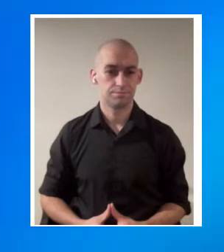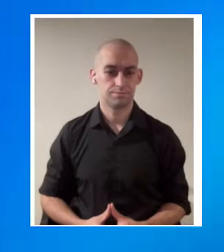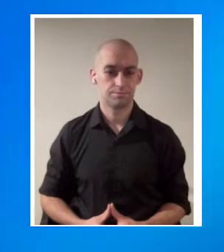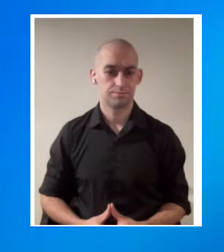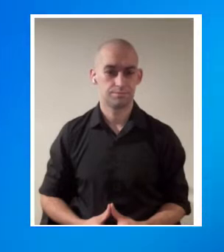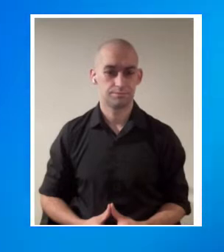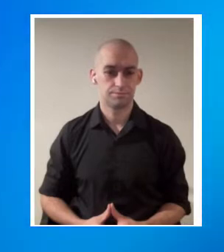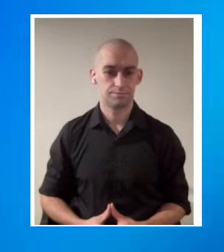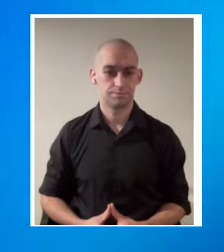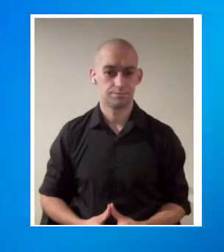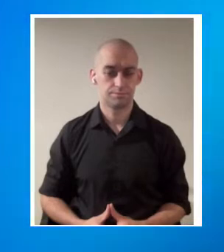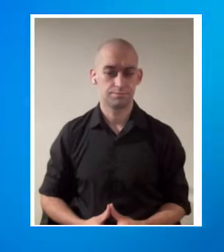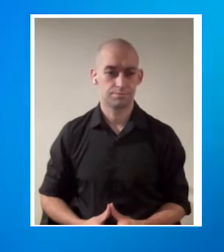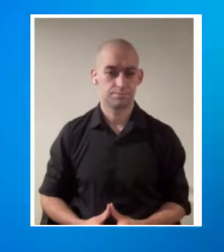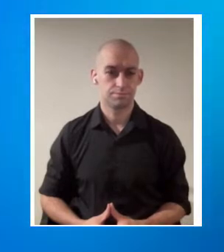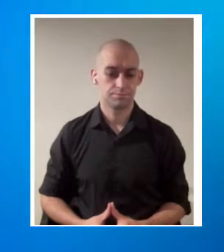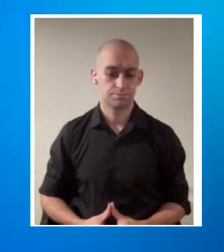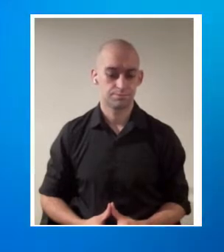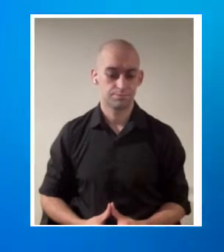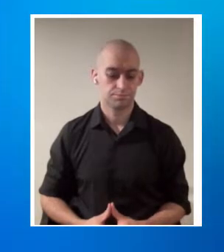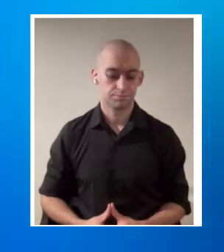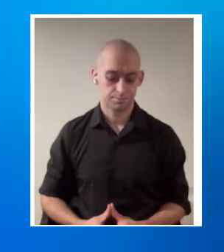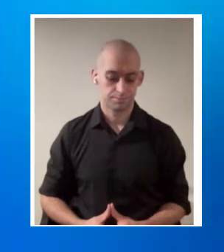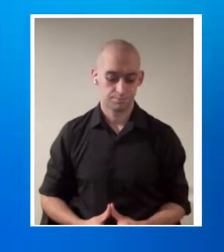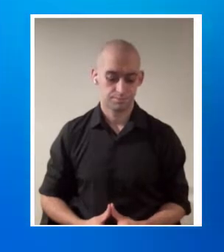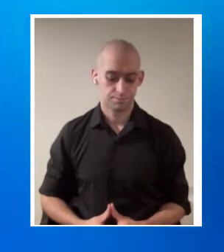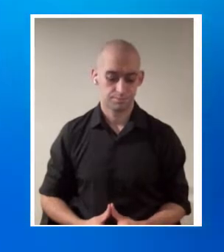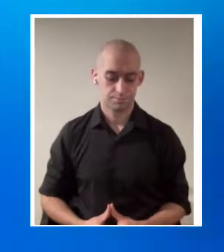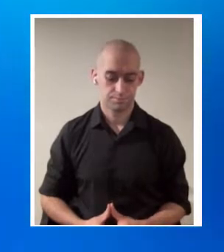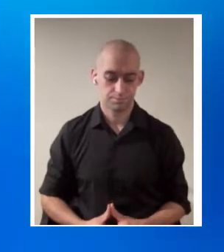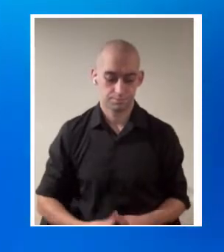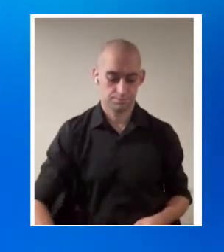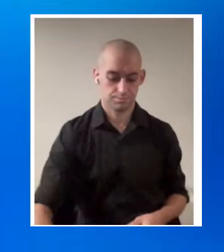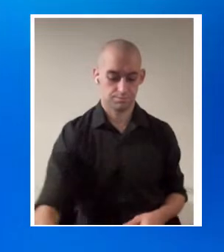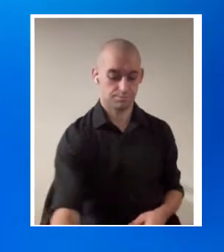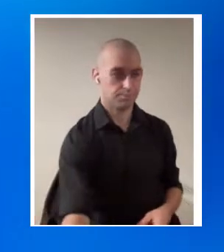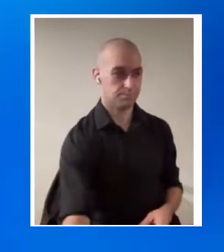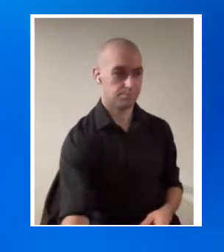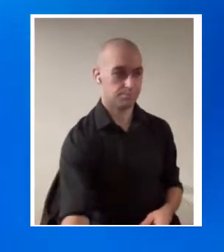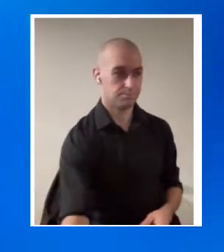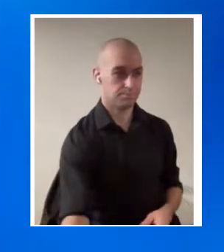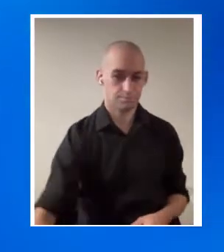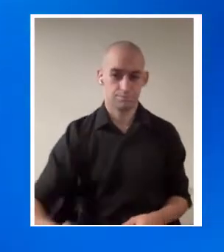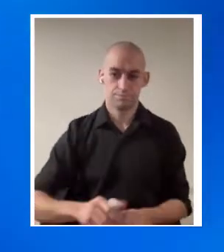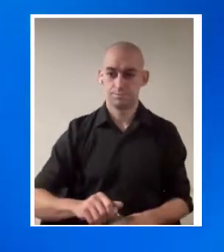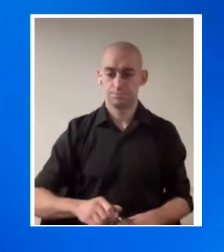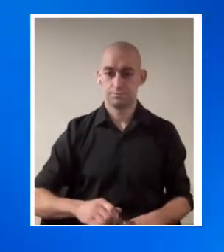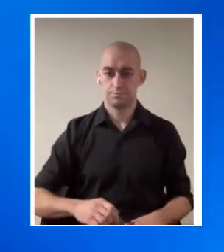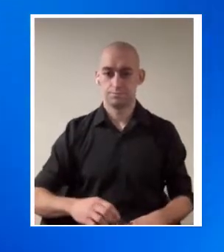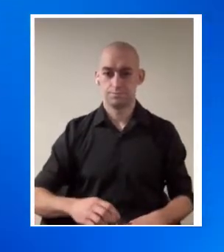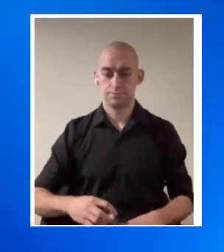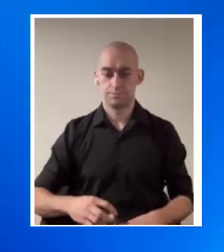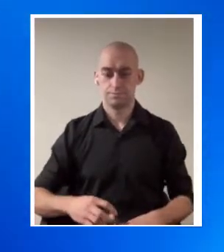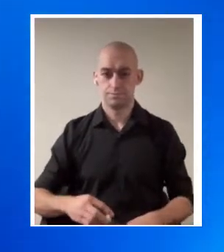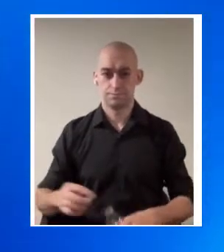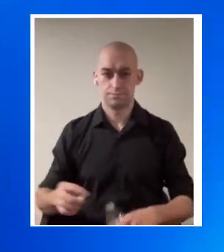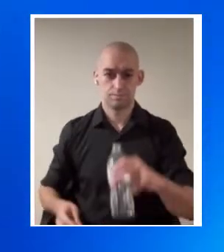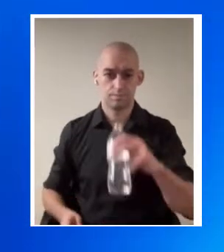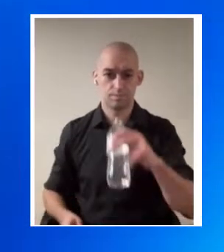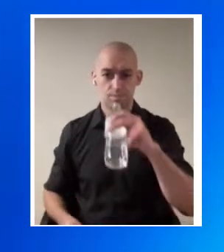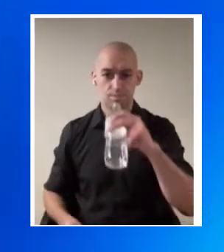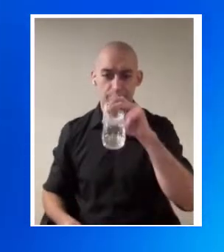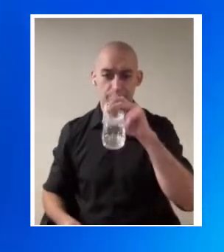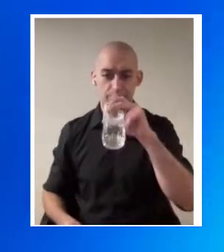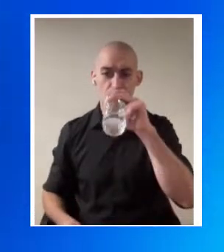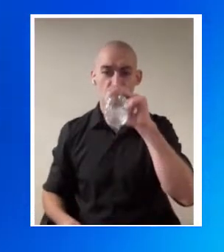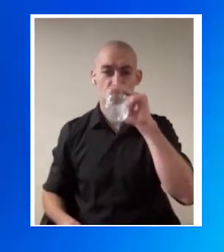updated the script on that yet, because that's something we're going to go through on our end. Okay. And who, And actually on that Emily,